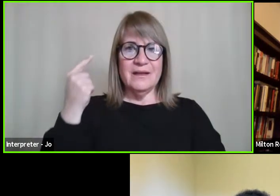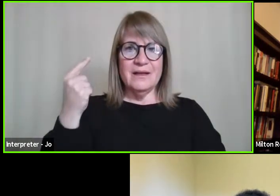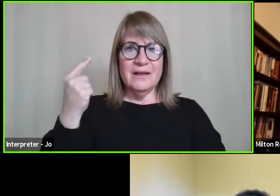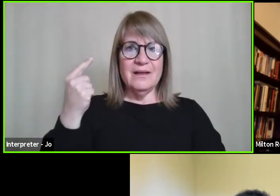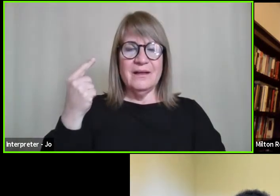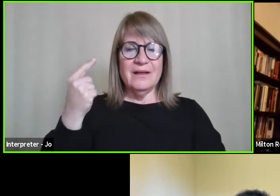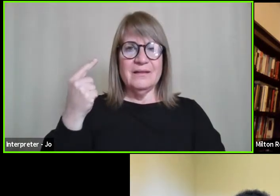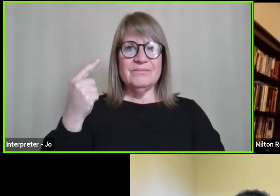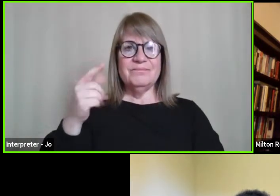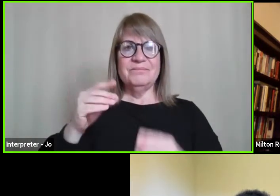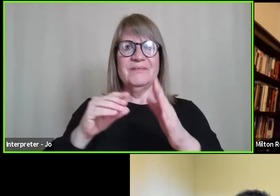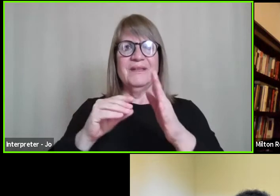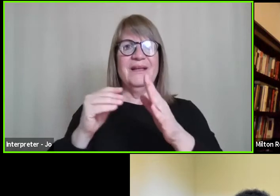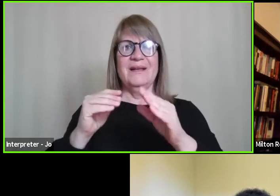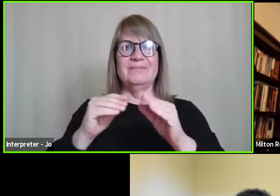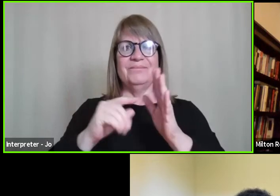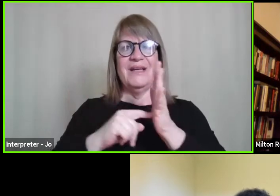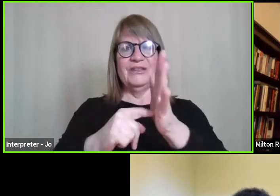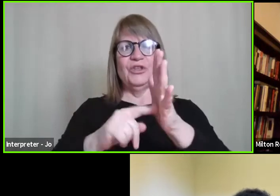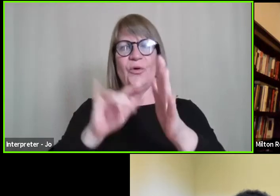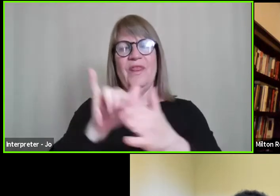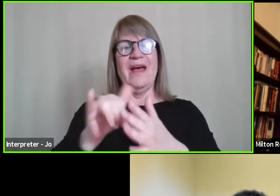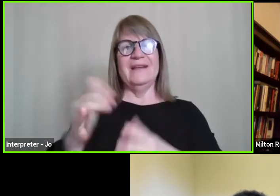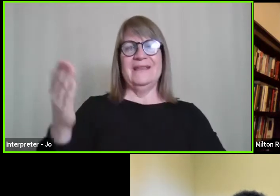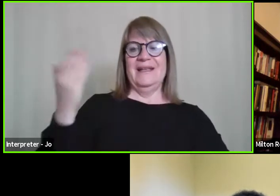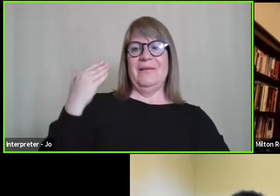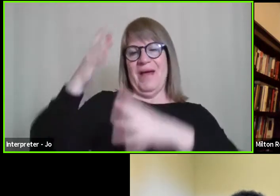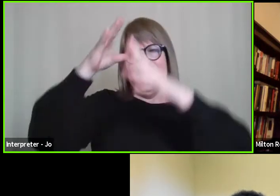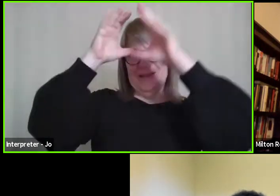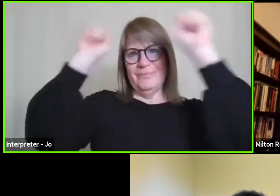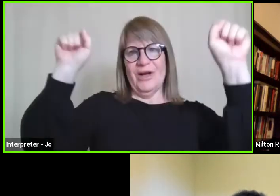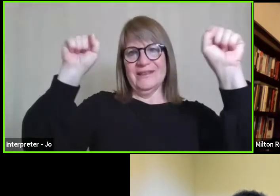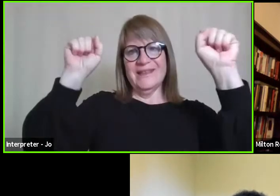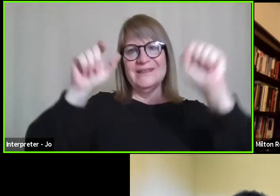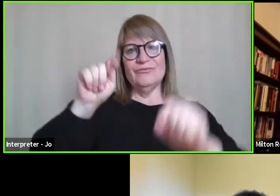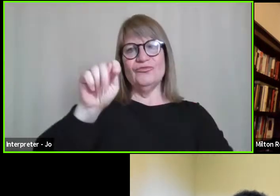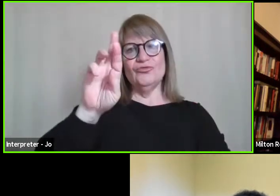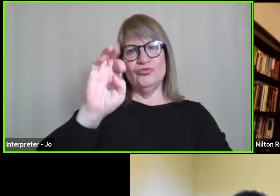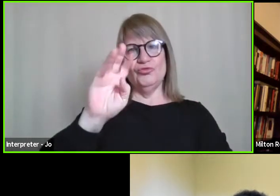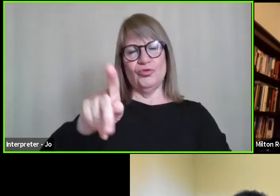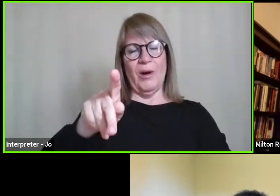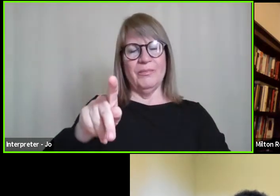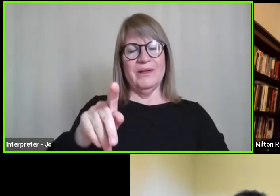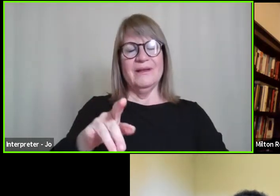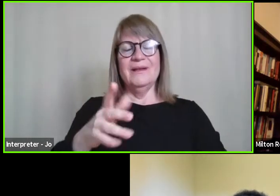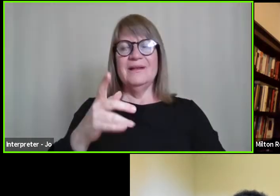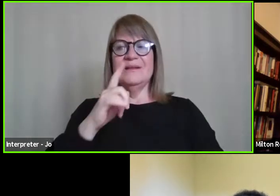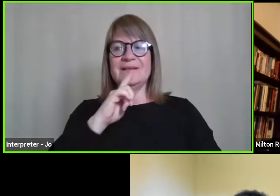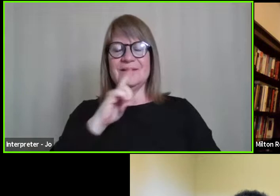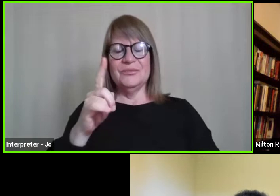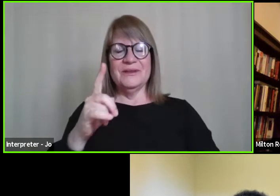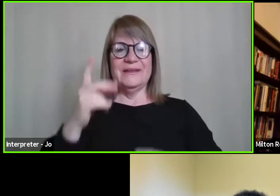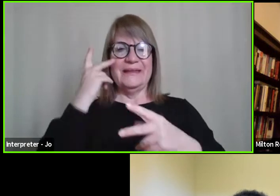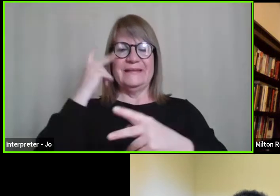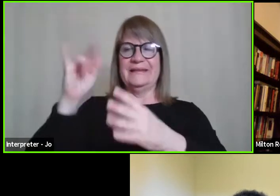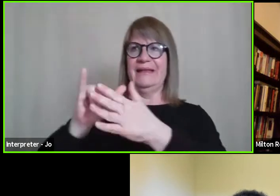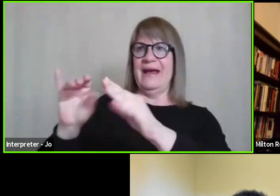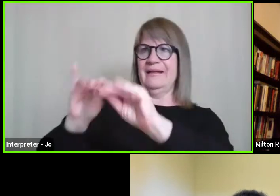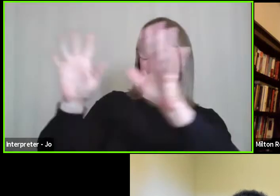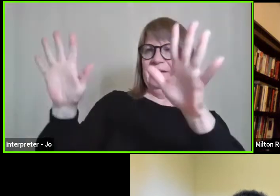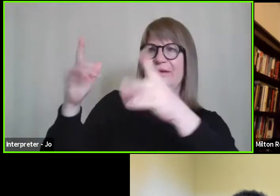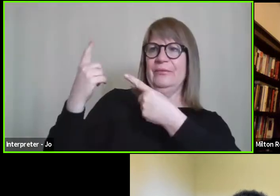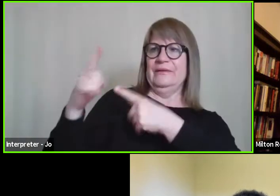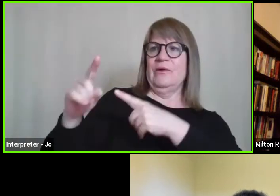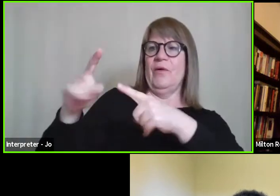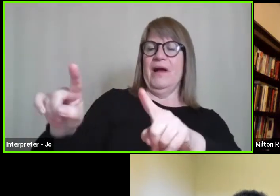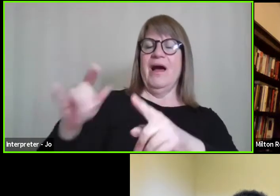apparent than ever although to be clear eugenics is probably one of the most bipartisan things that we've ever engaged in as a nation so i think that that's really important